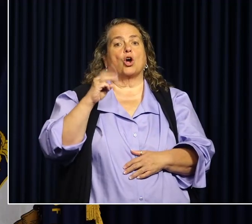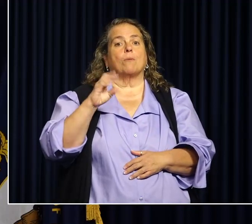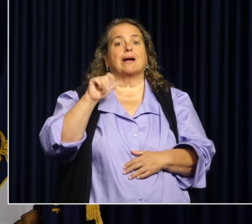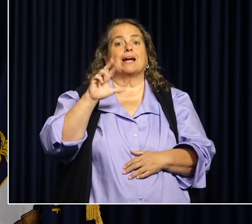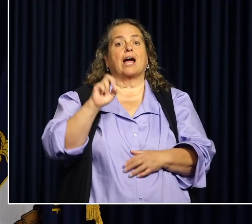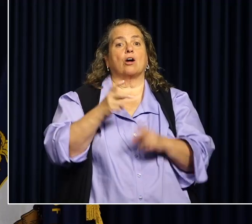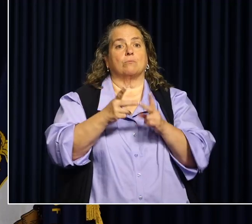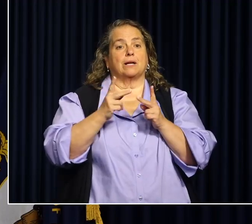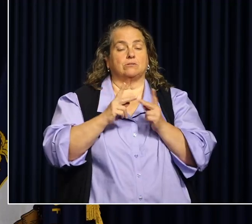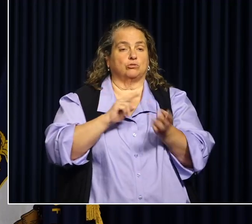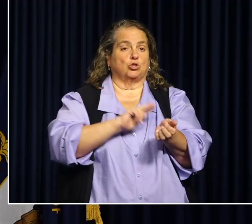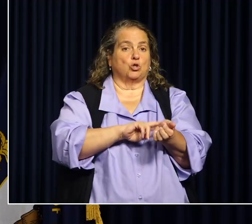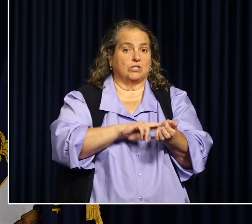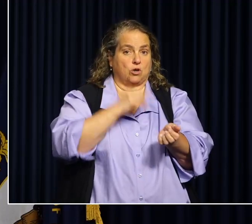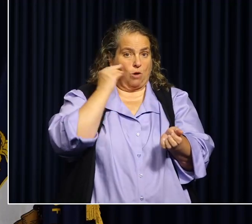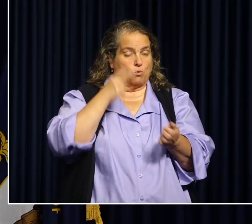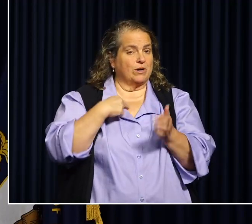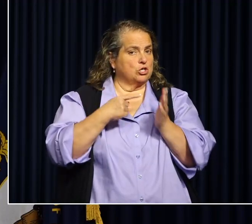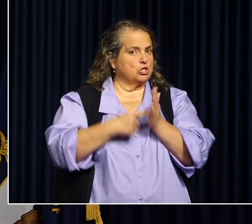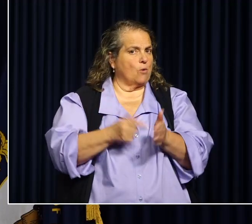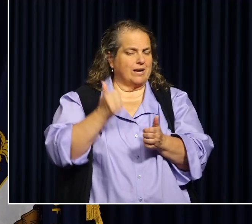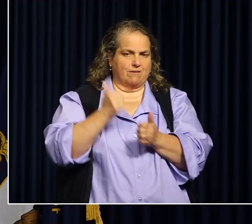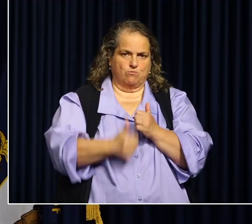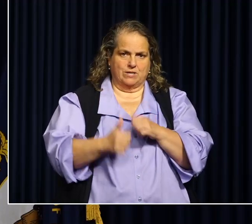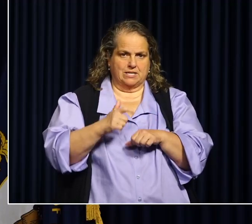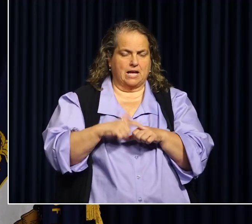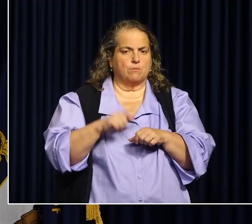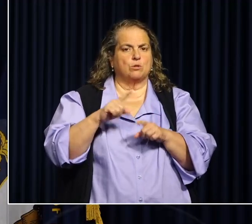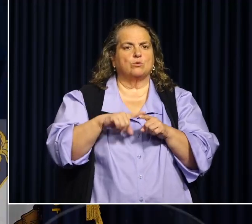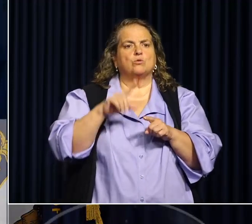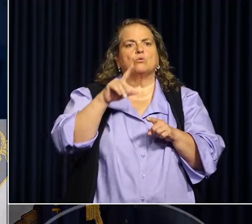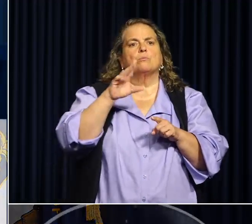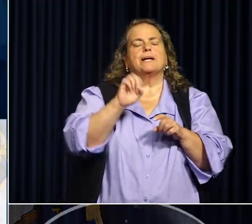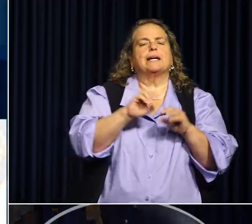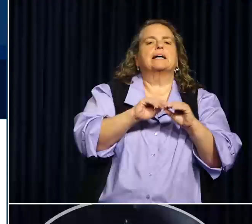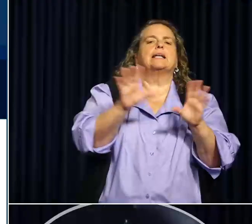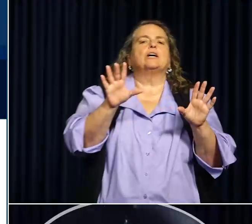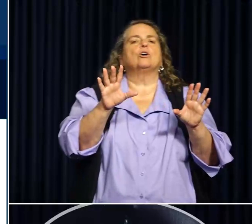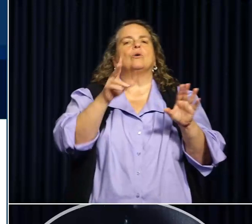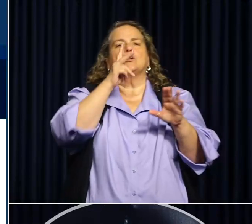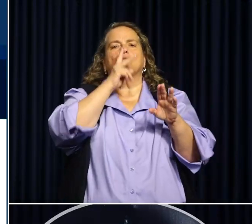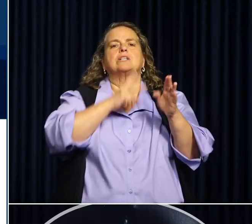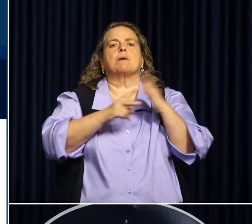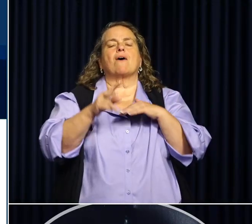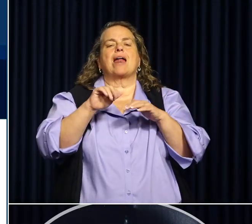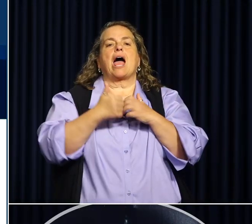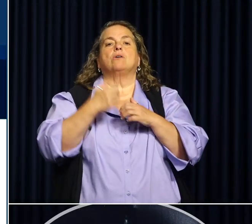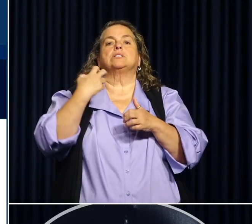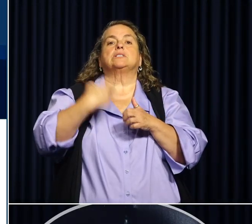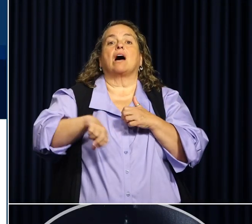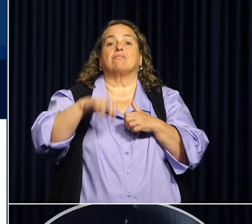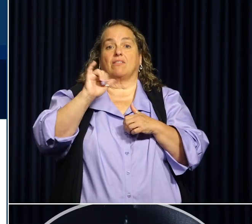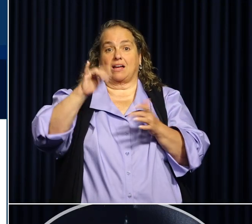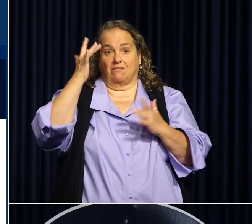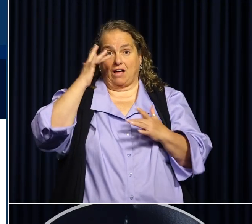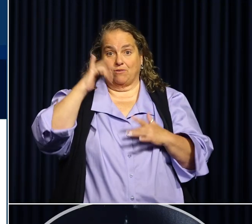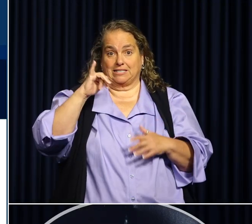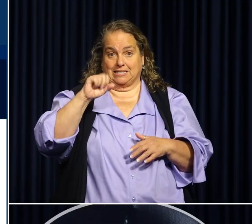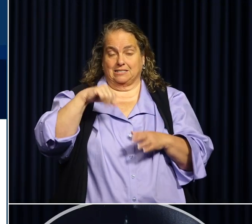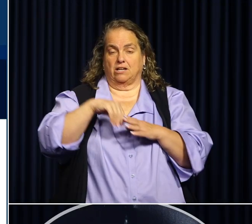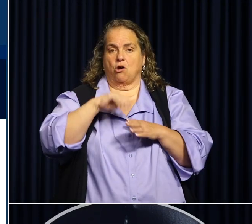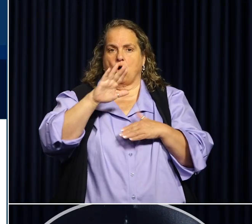facilities, we show this every single time to be transparent about how tough this virus is in these